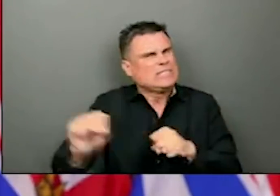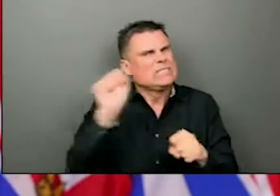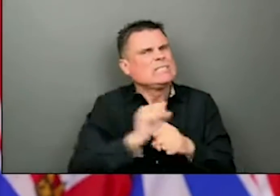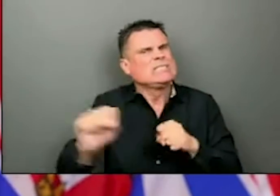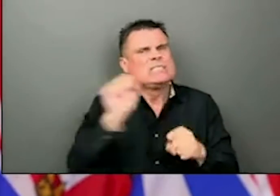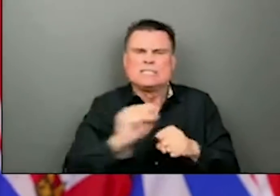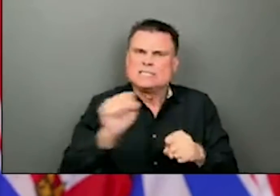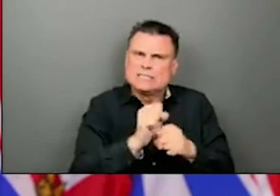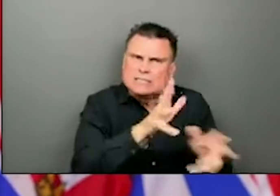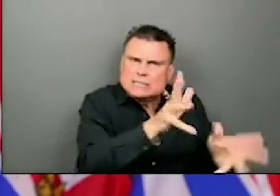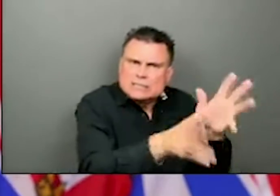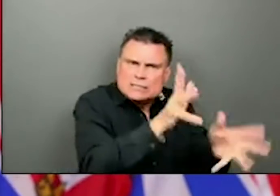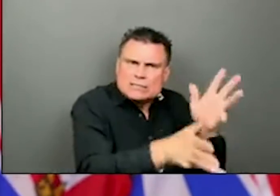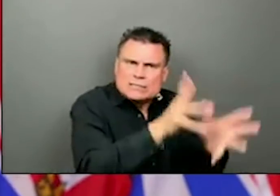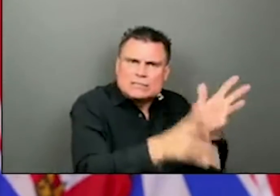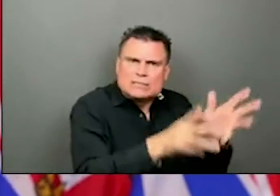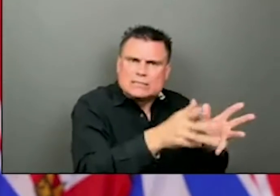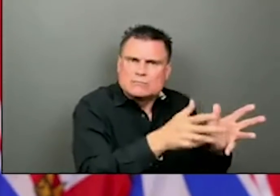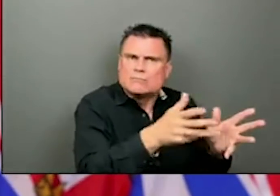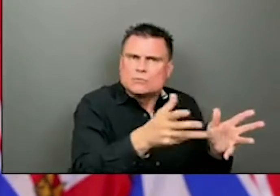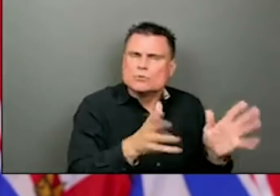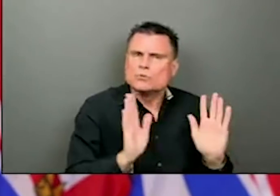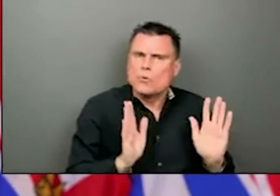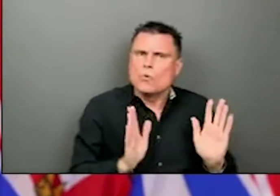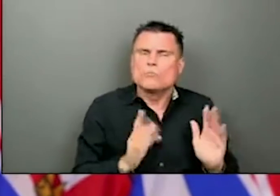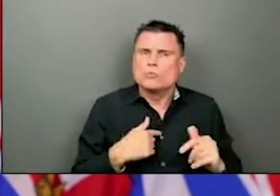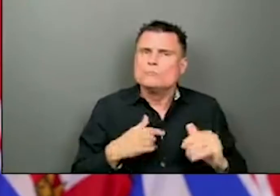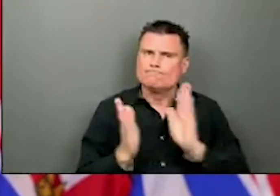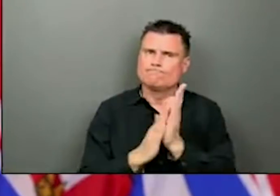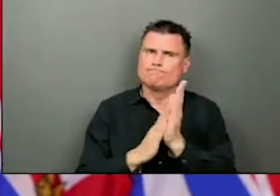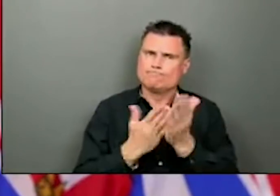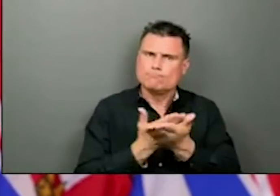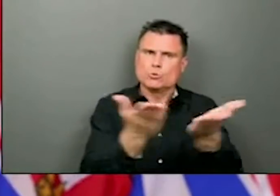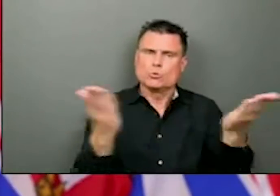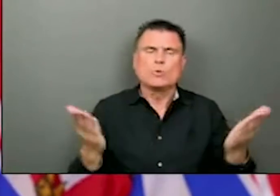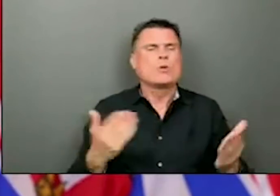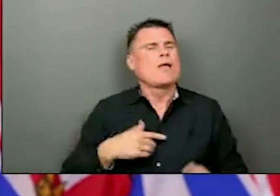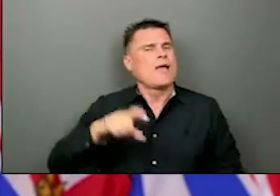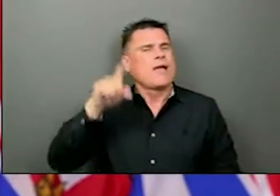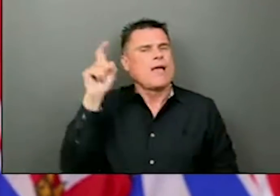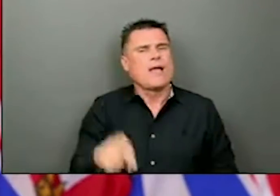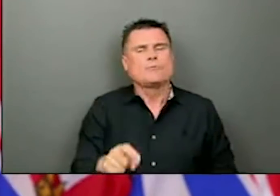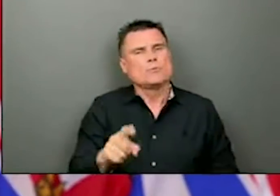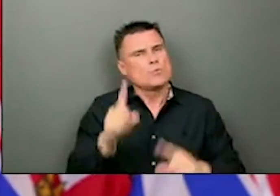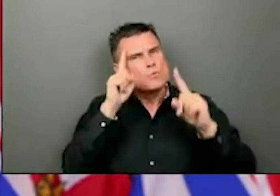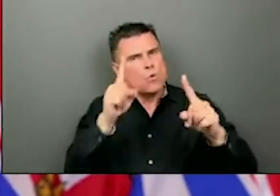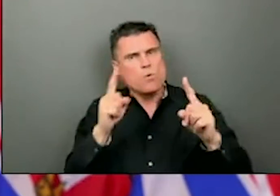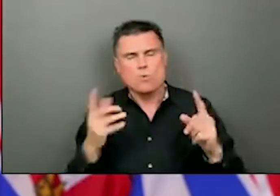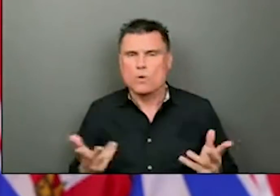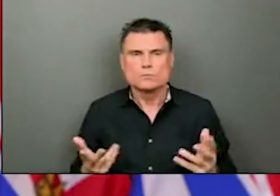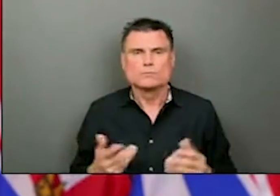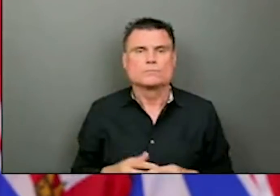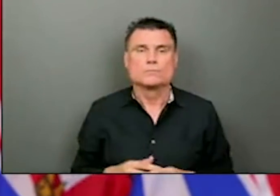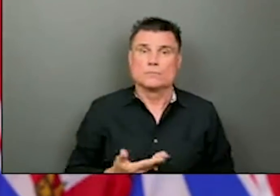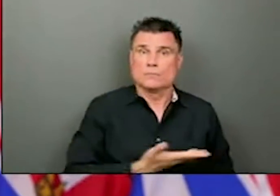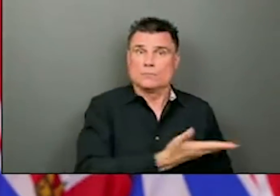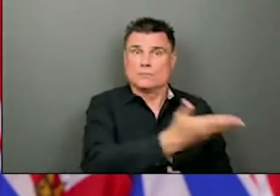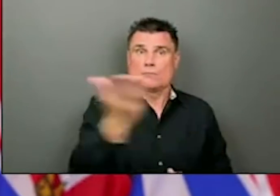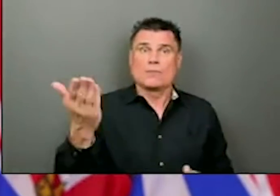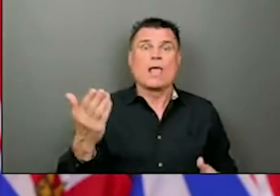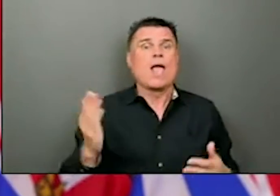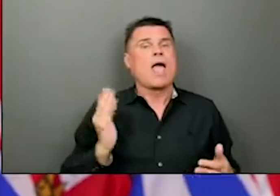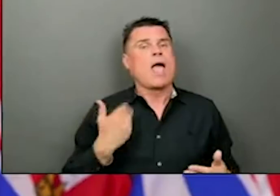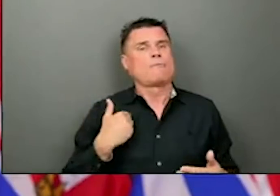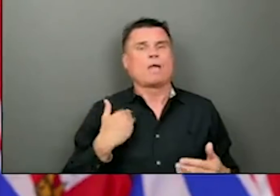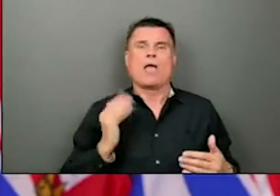acute and health care in our province. I would note that as of today, only